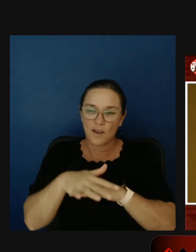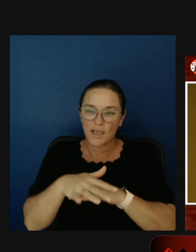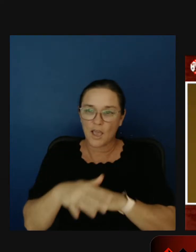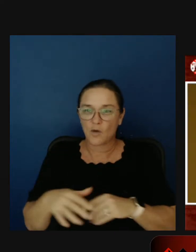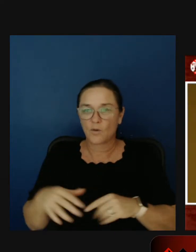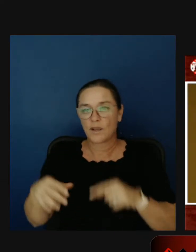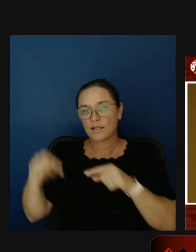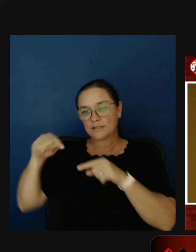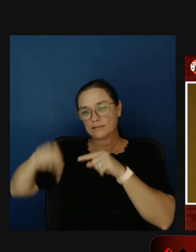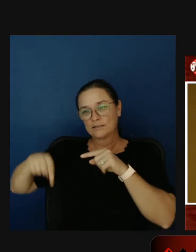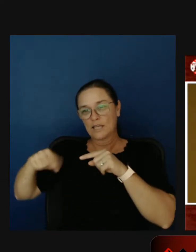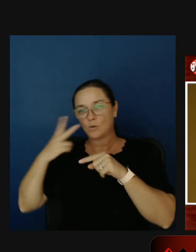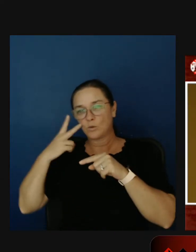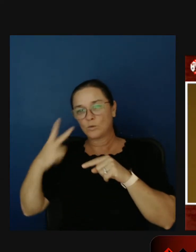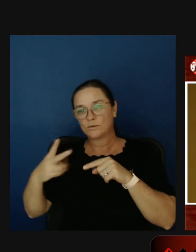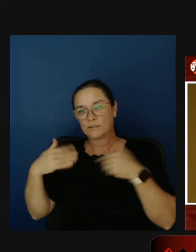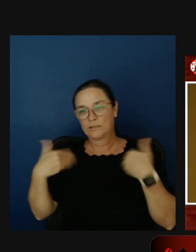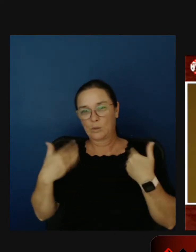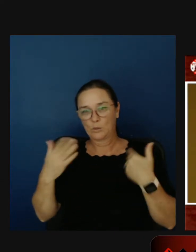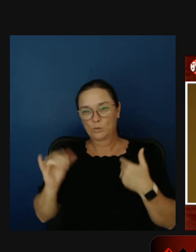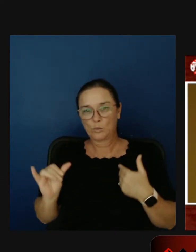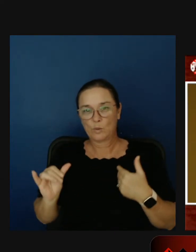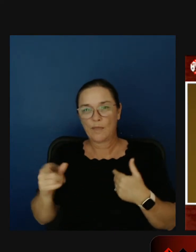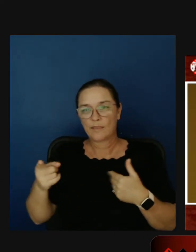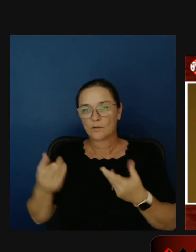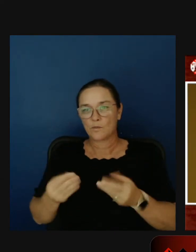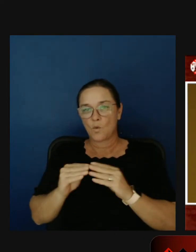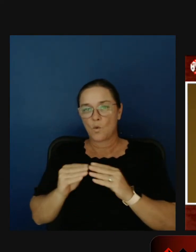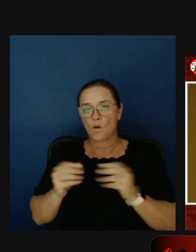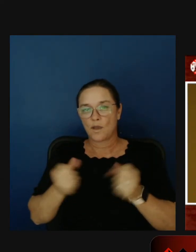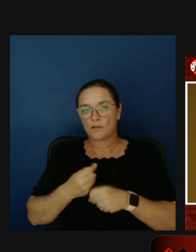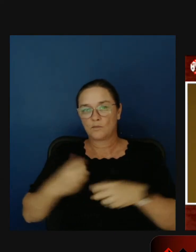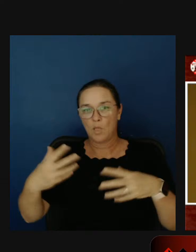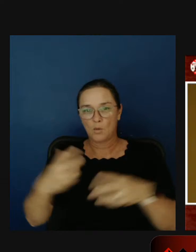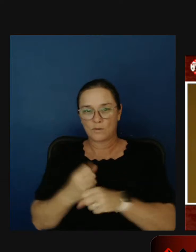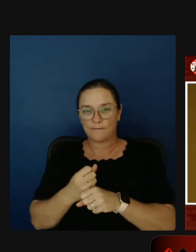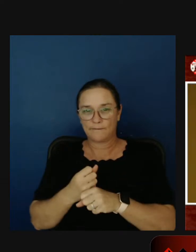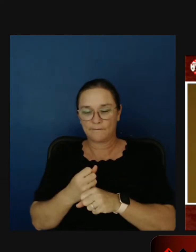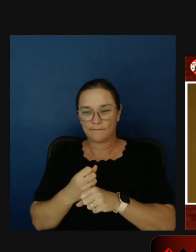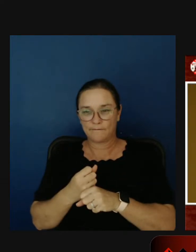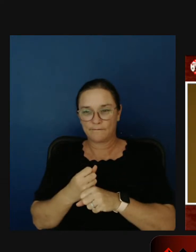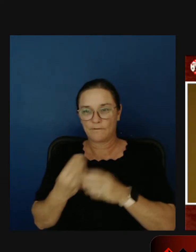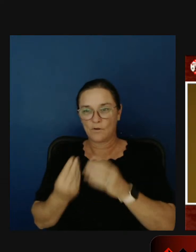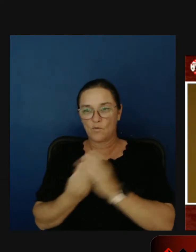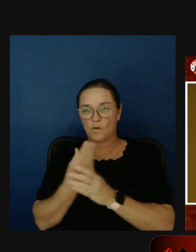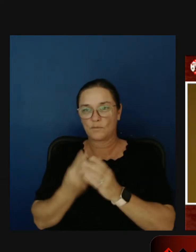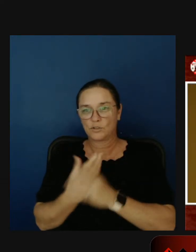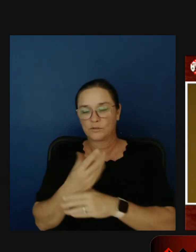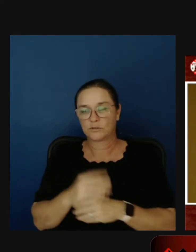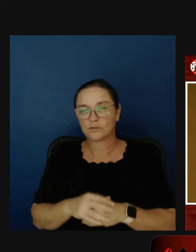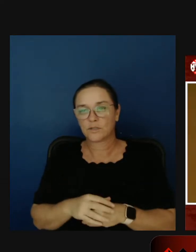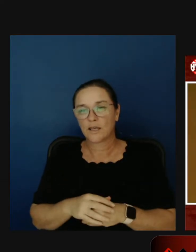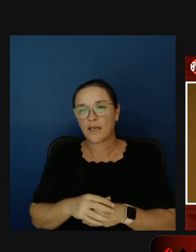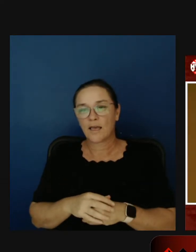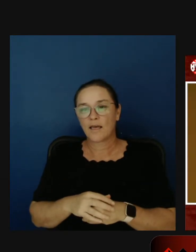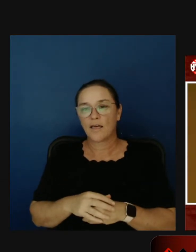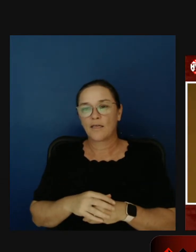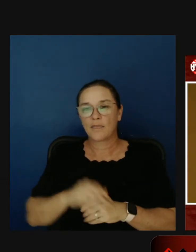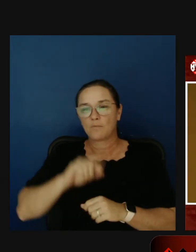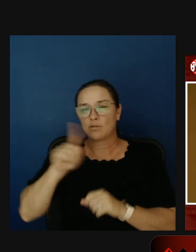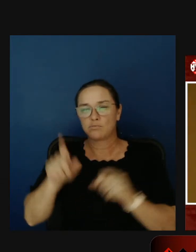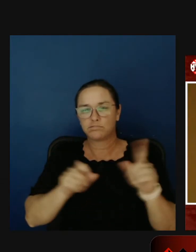you'll see some young stuff too. This is the more explosive eruptions. Luckily, the deposits don't make it too far,